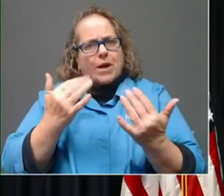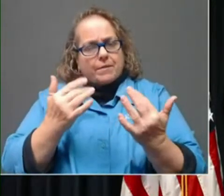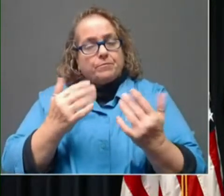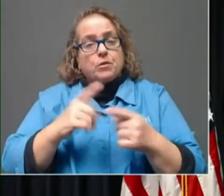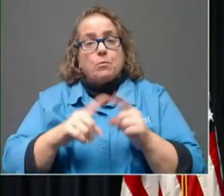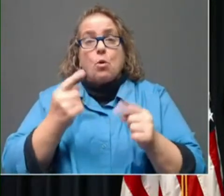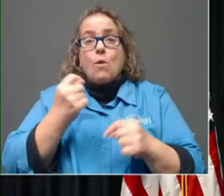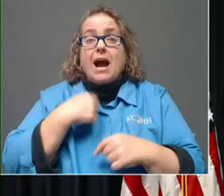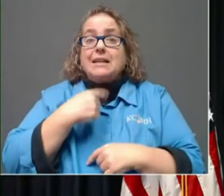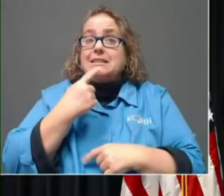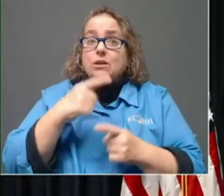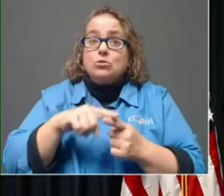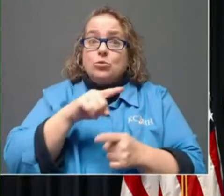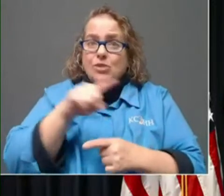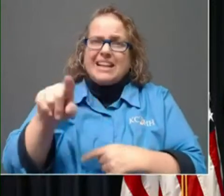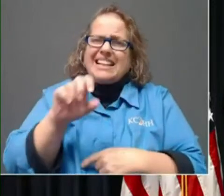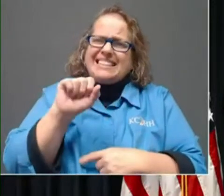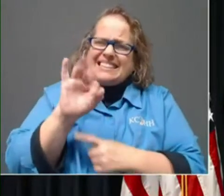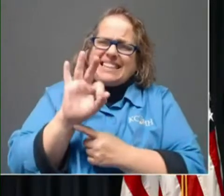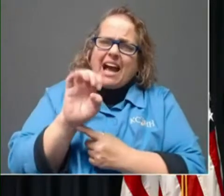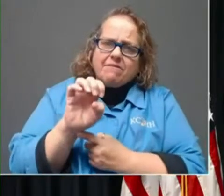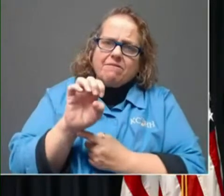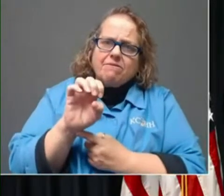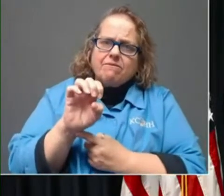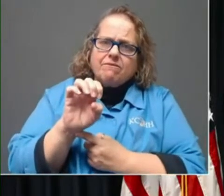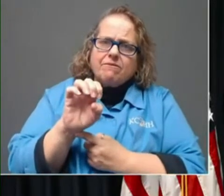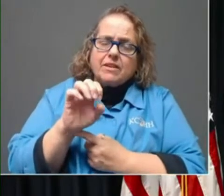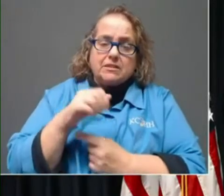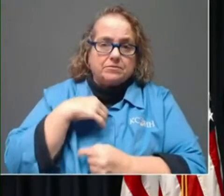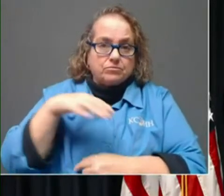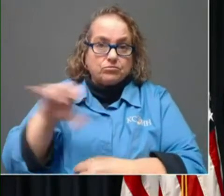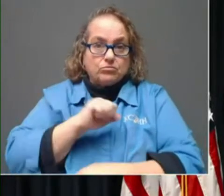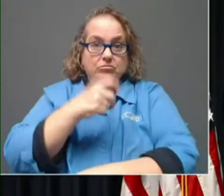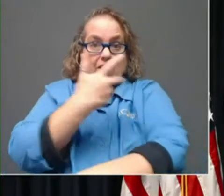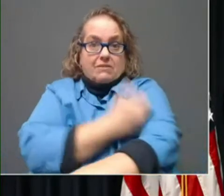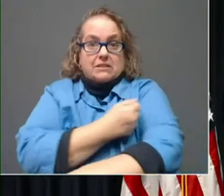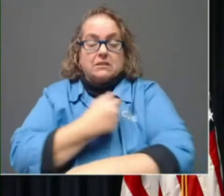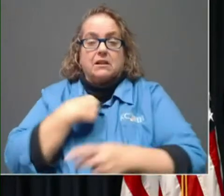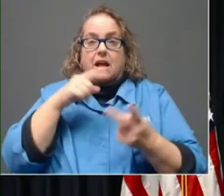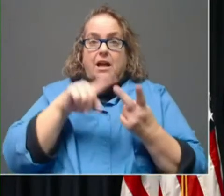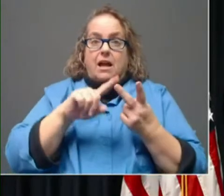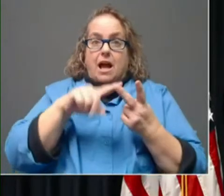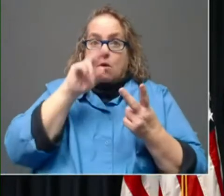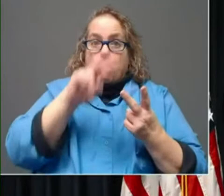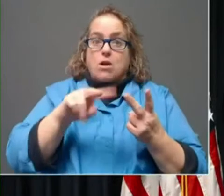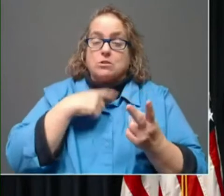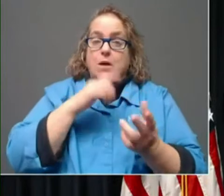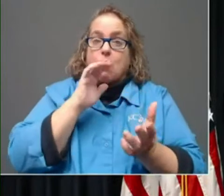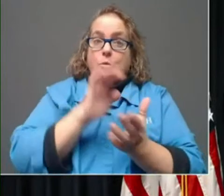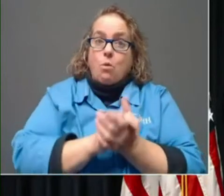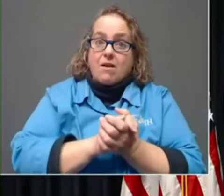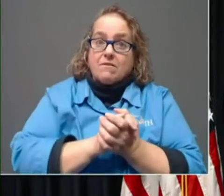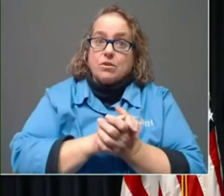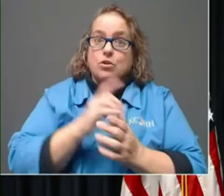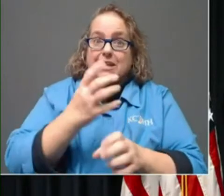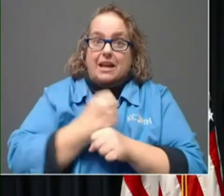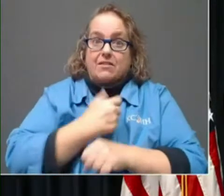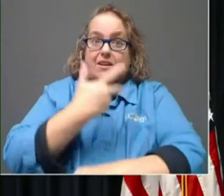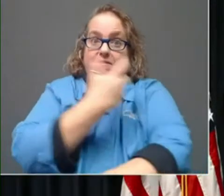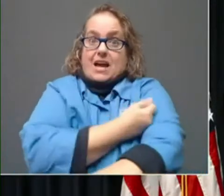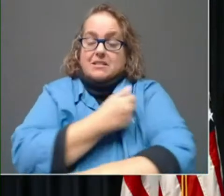I've taken the vaccine, but more than that, I watched one of the people I love most in the world, my wife, get the vaccine